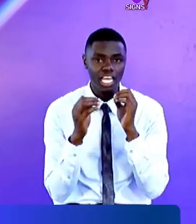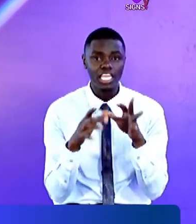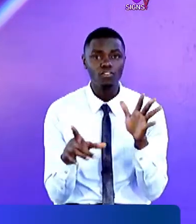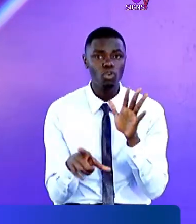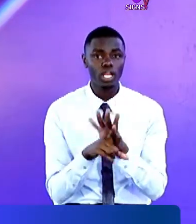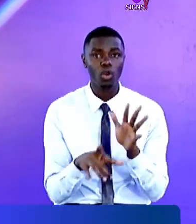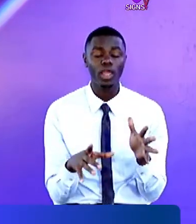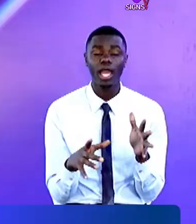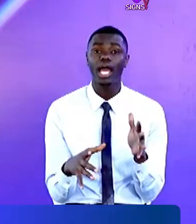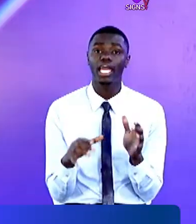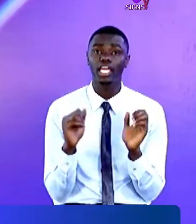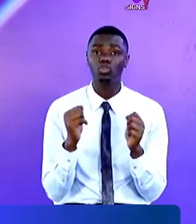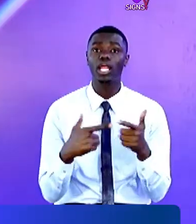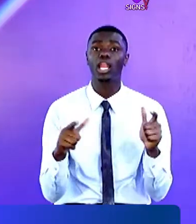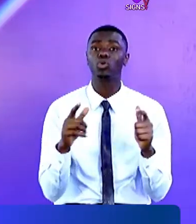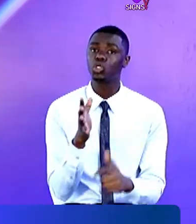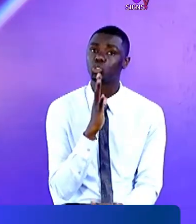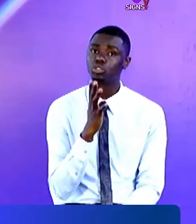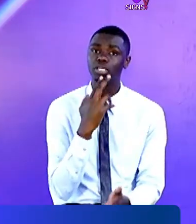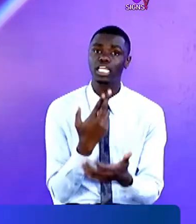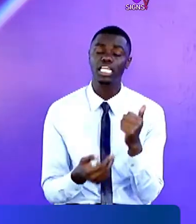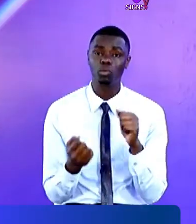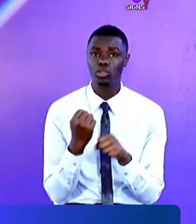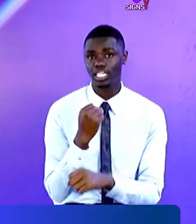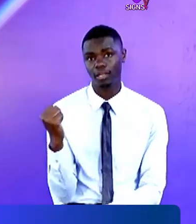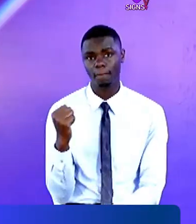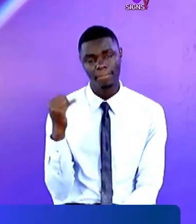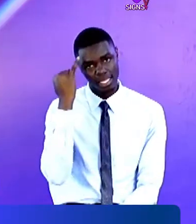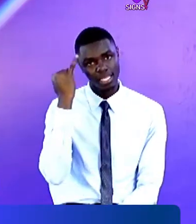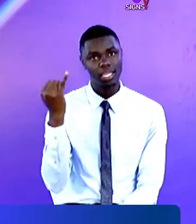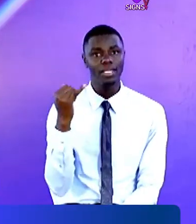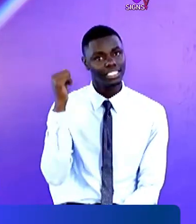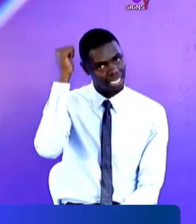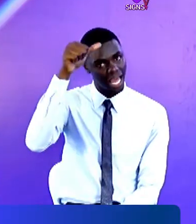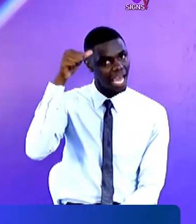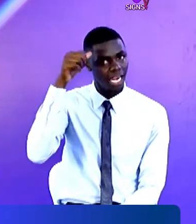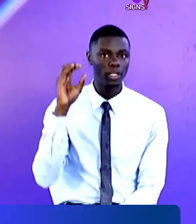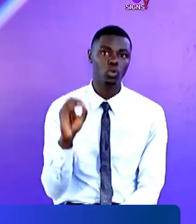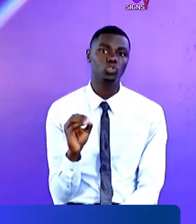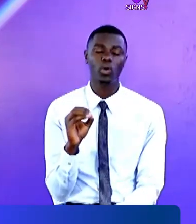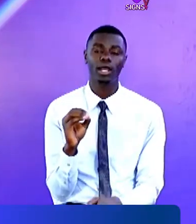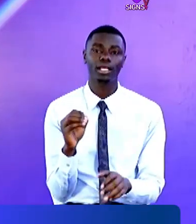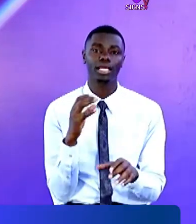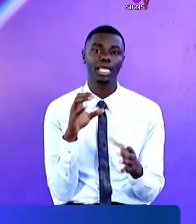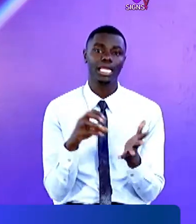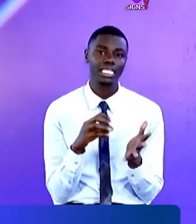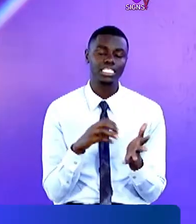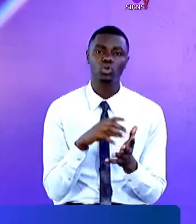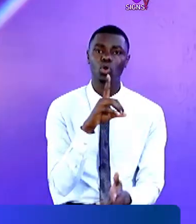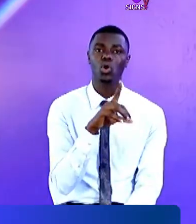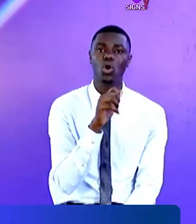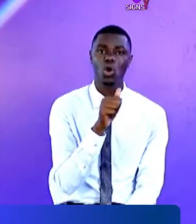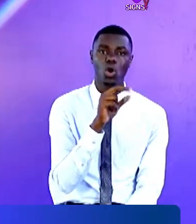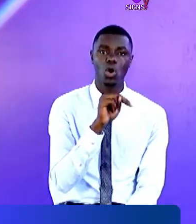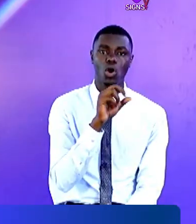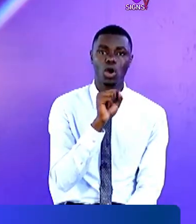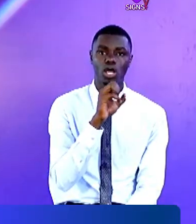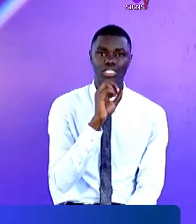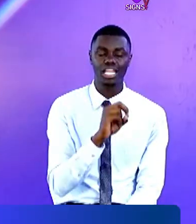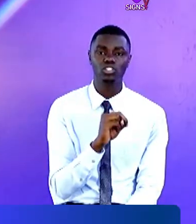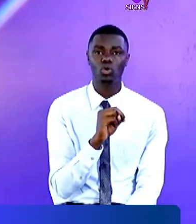from all sides of your mouth. Like imagine I was in the Ojwang's case. Danson Omari has been defending Gen Zs who have